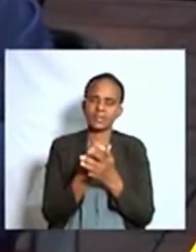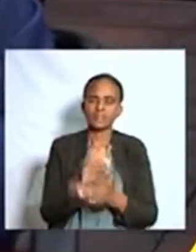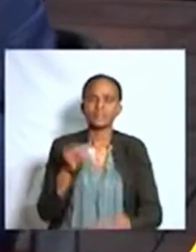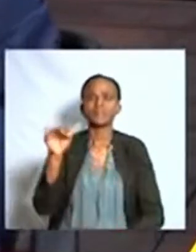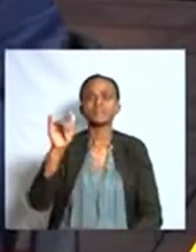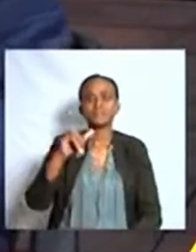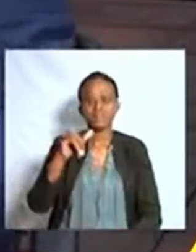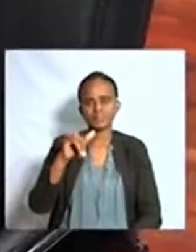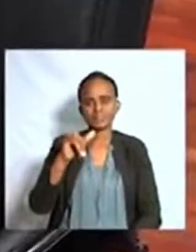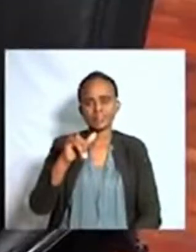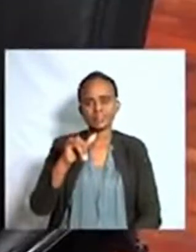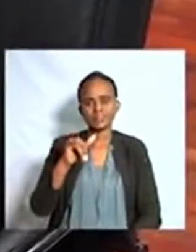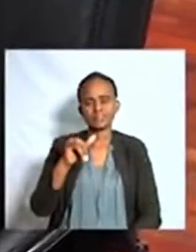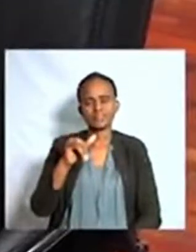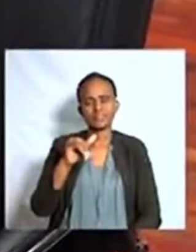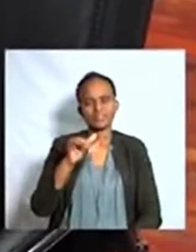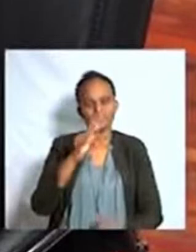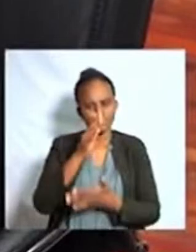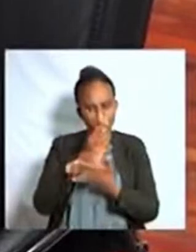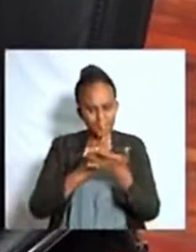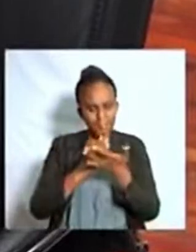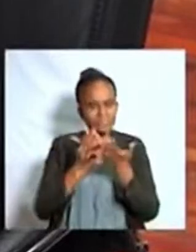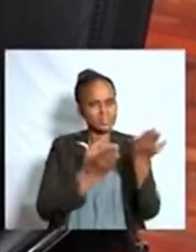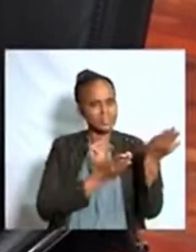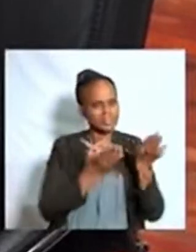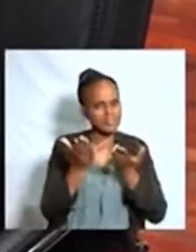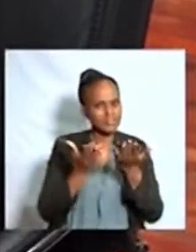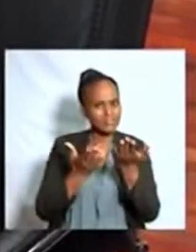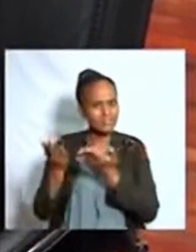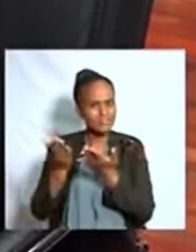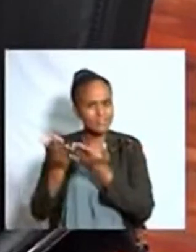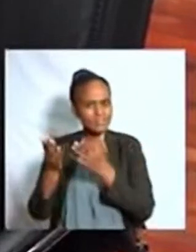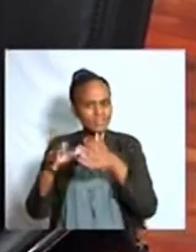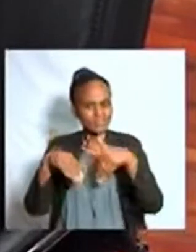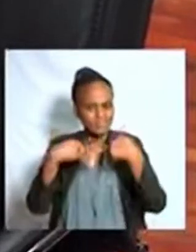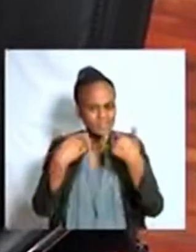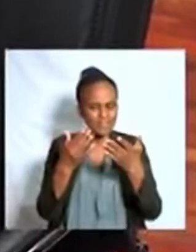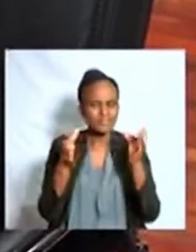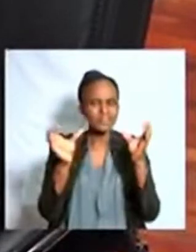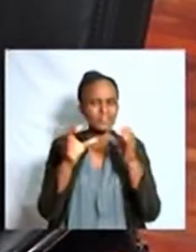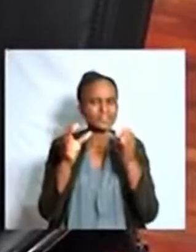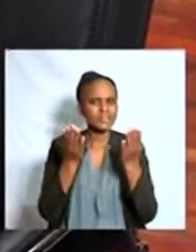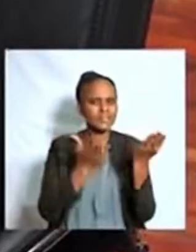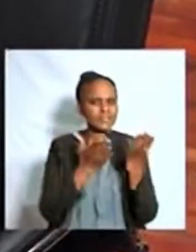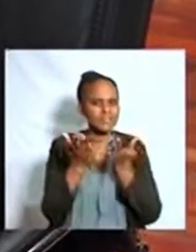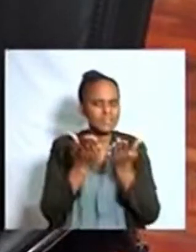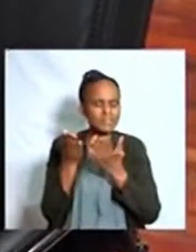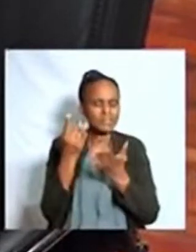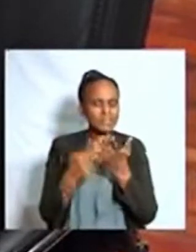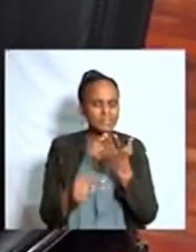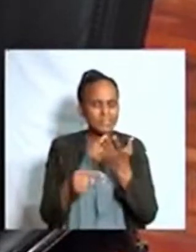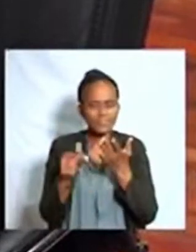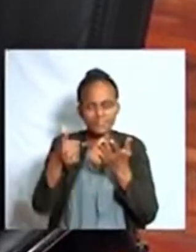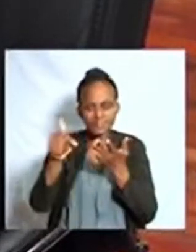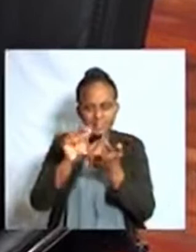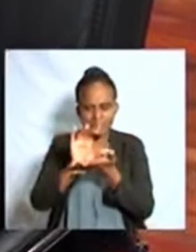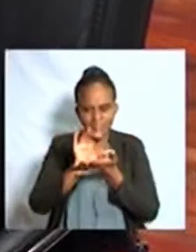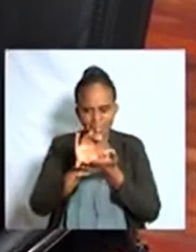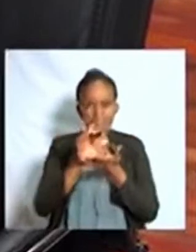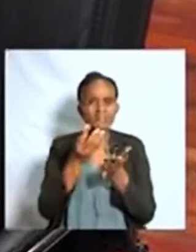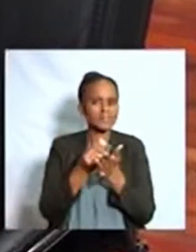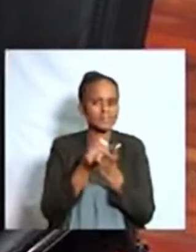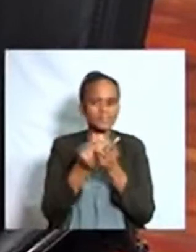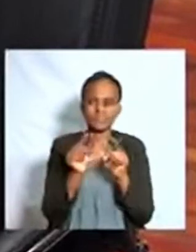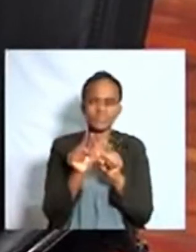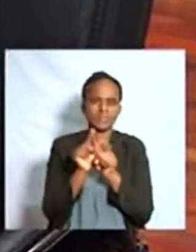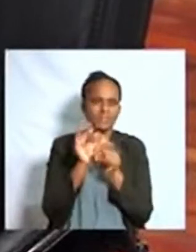are some of the services that you rendered to the community that made you borrow the same money? If